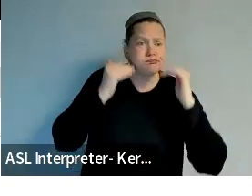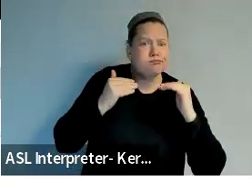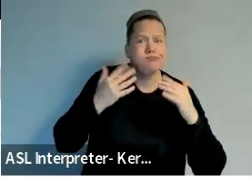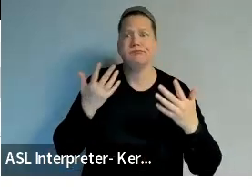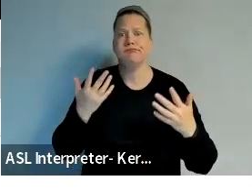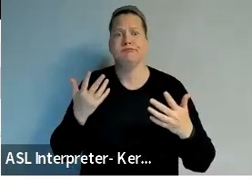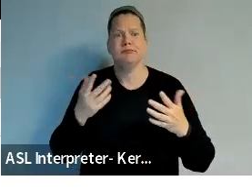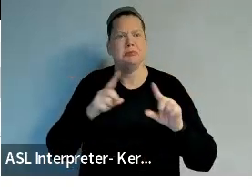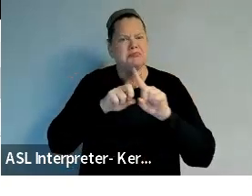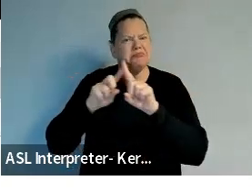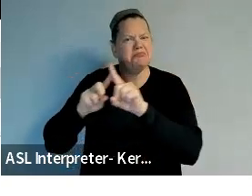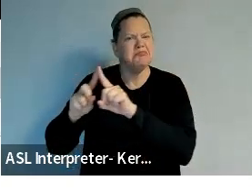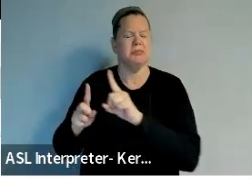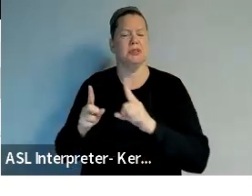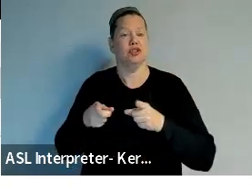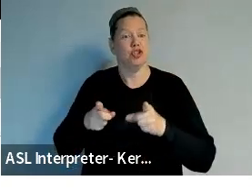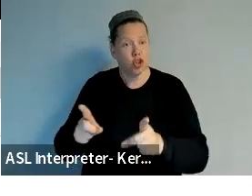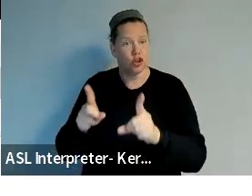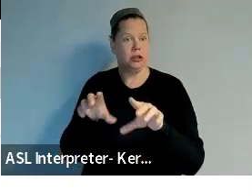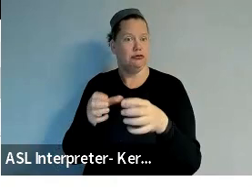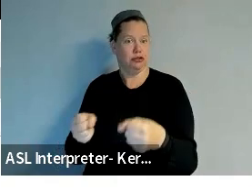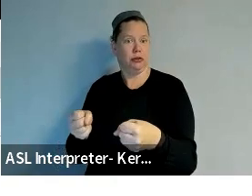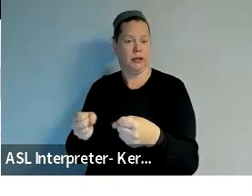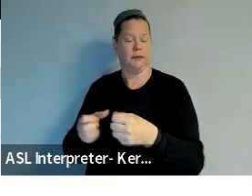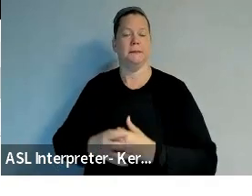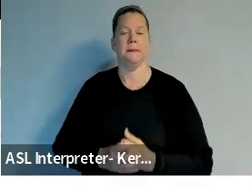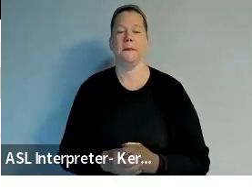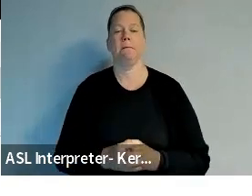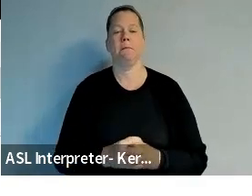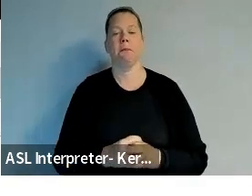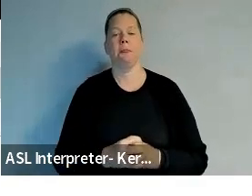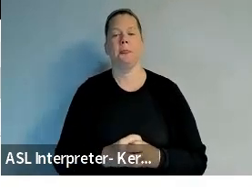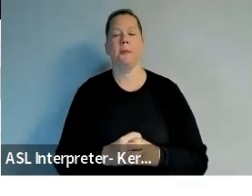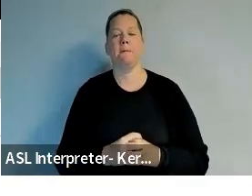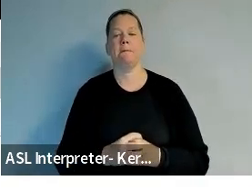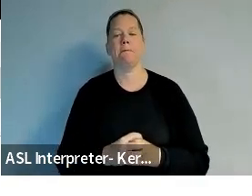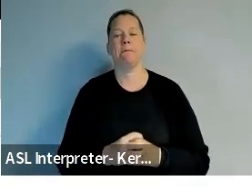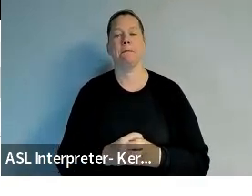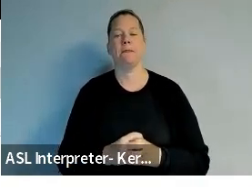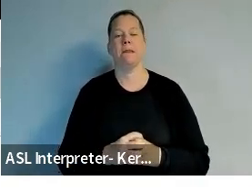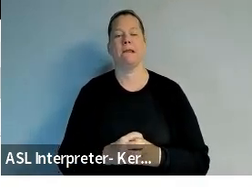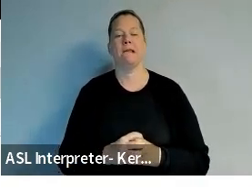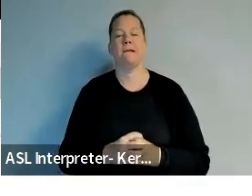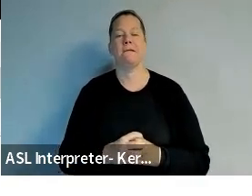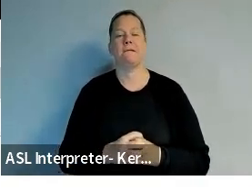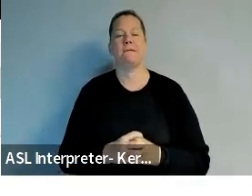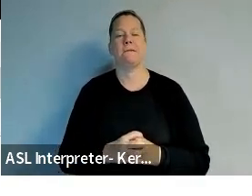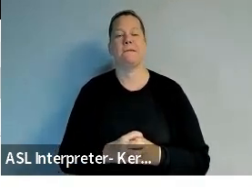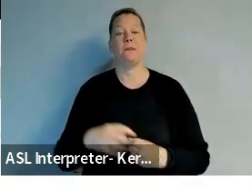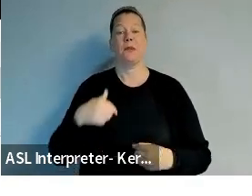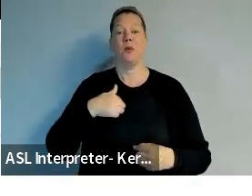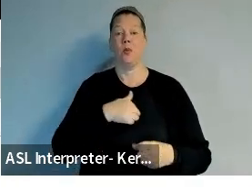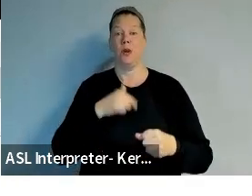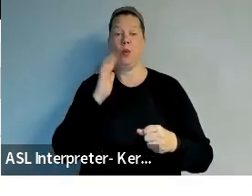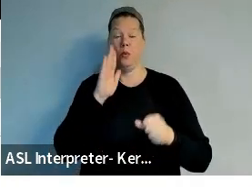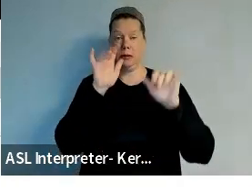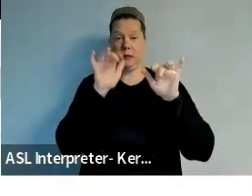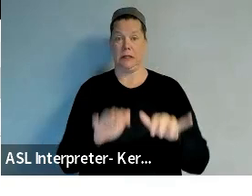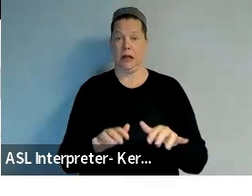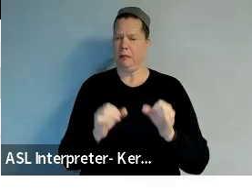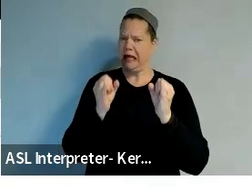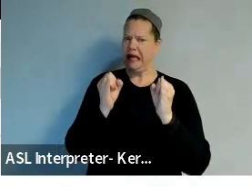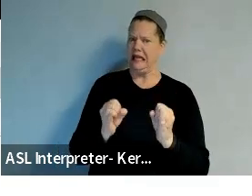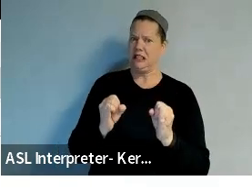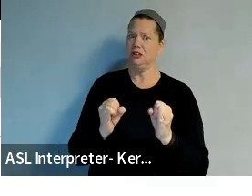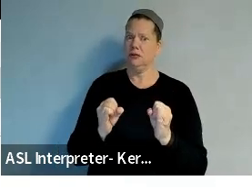the course of the restraint. So let's go ahead and type in the individual